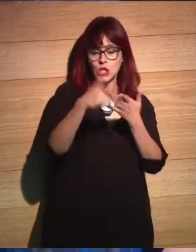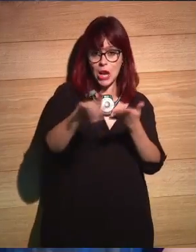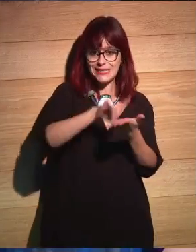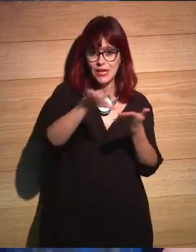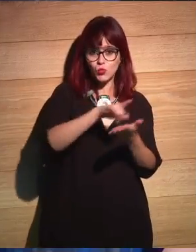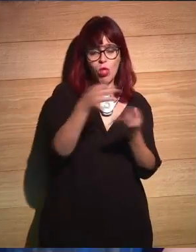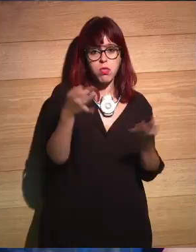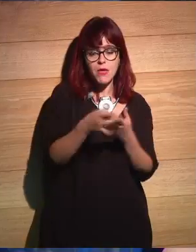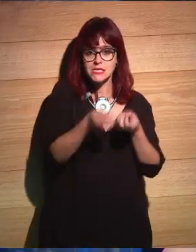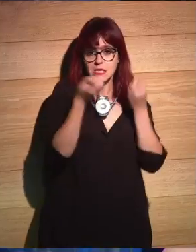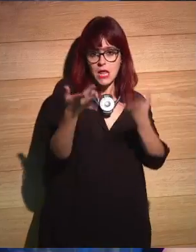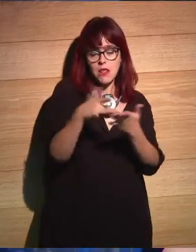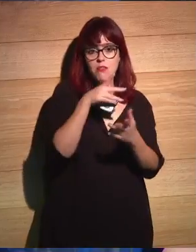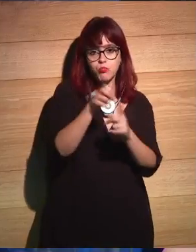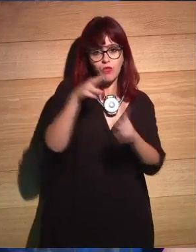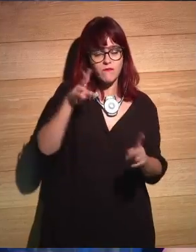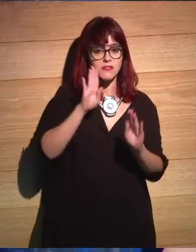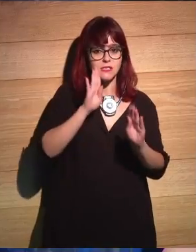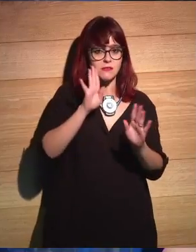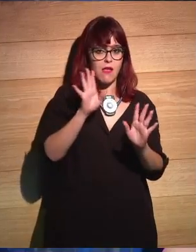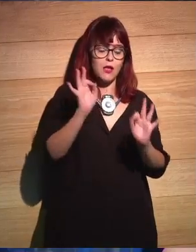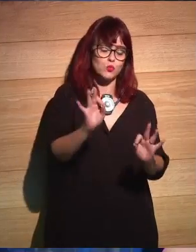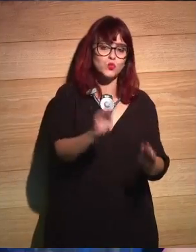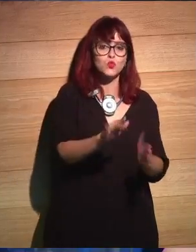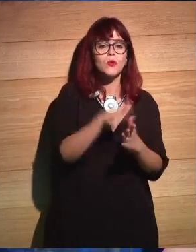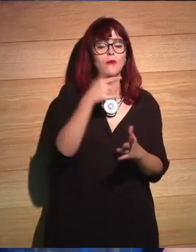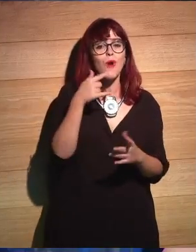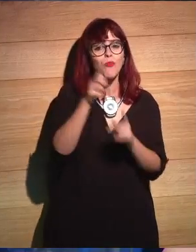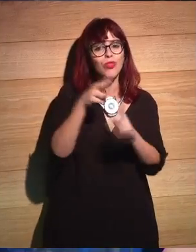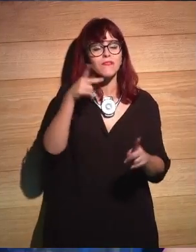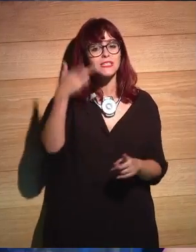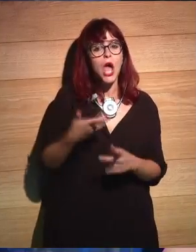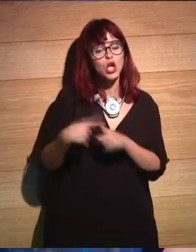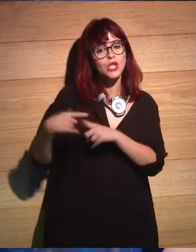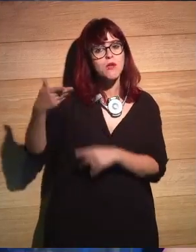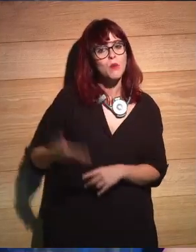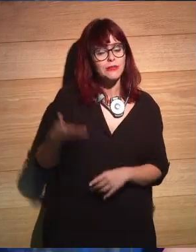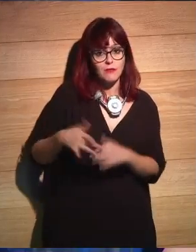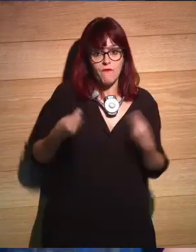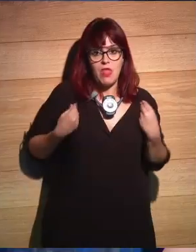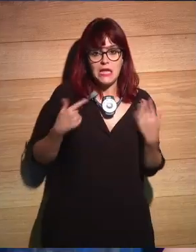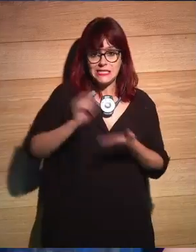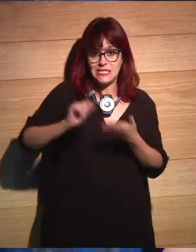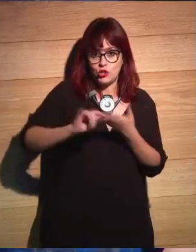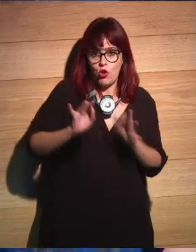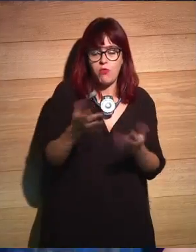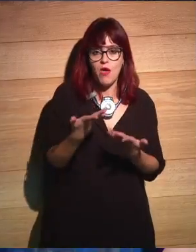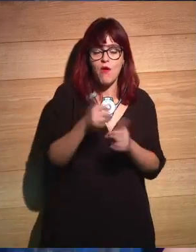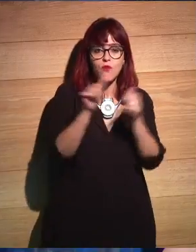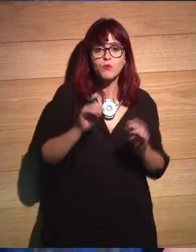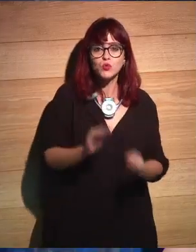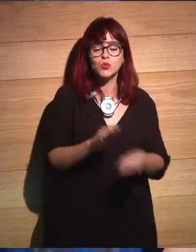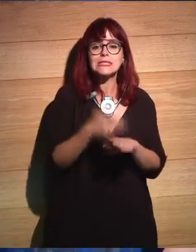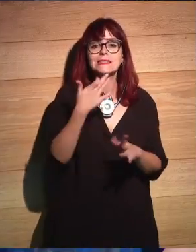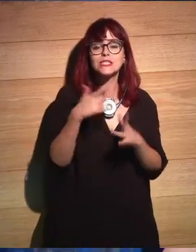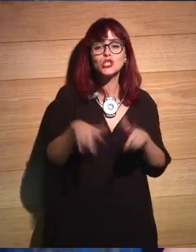The expressive power of literature needs to be born from this vision, from the vision of the important things in the life of